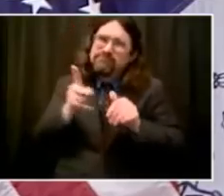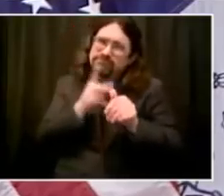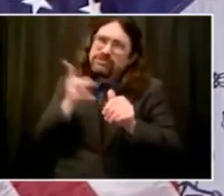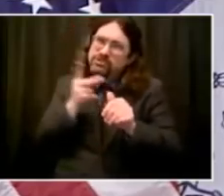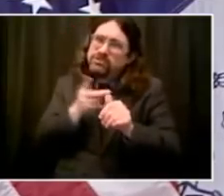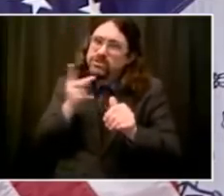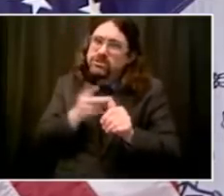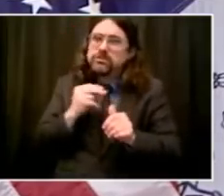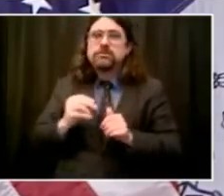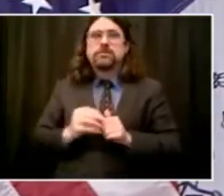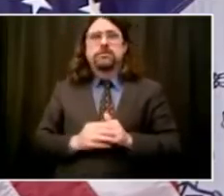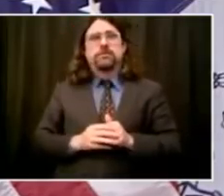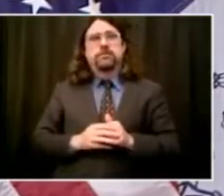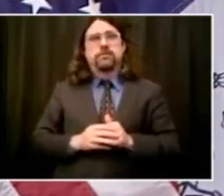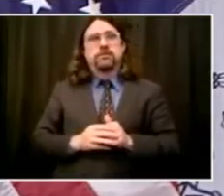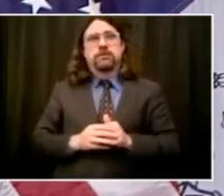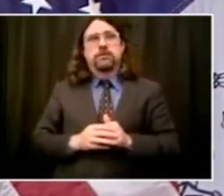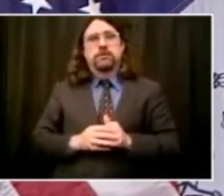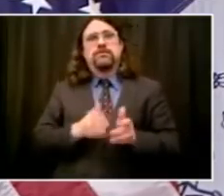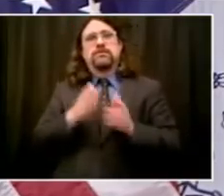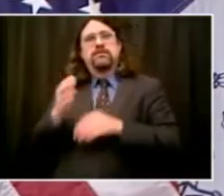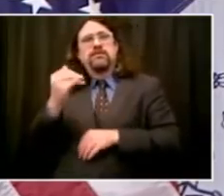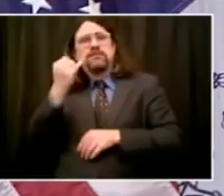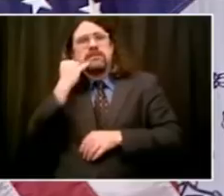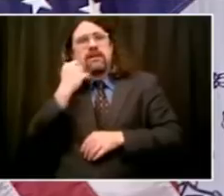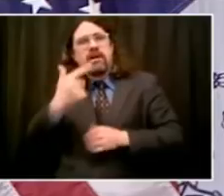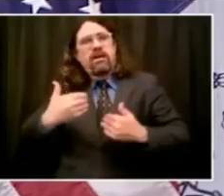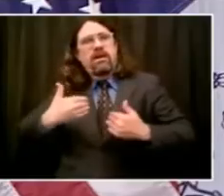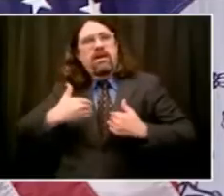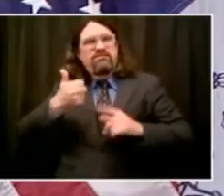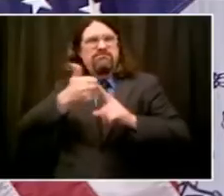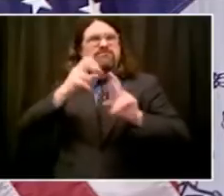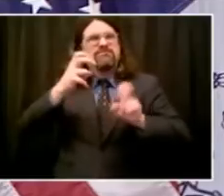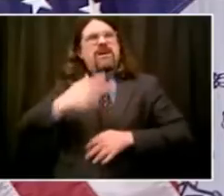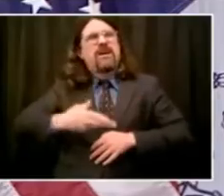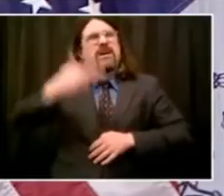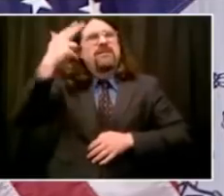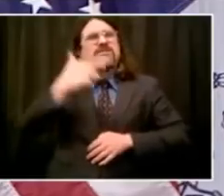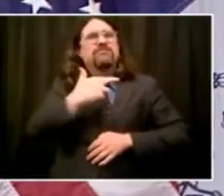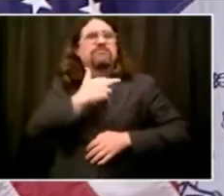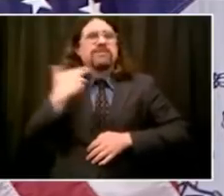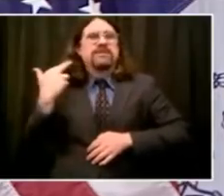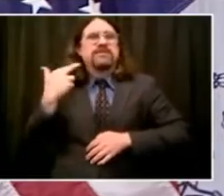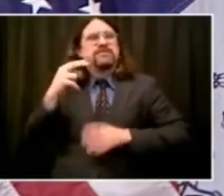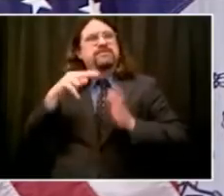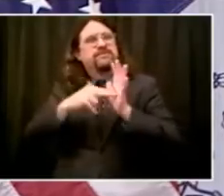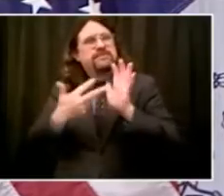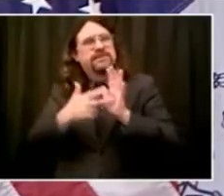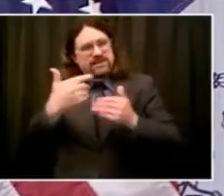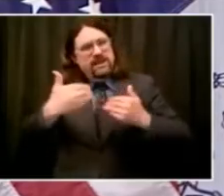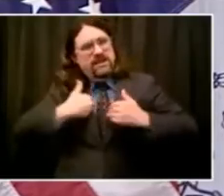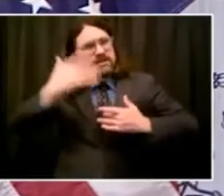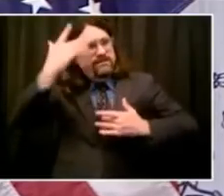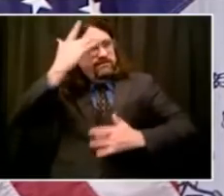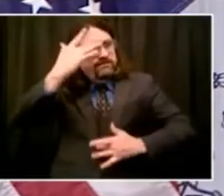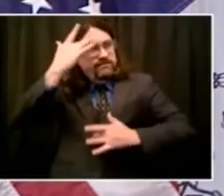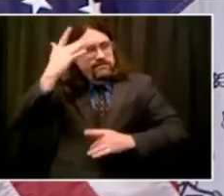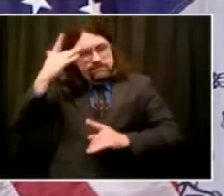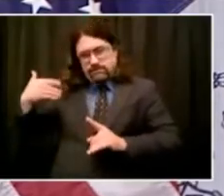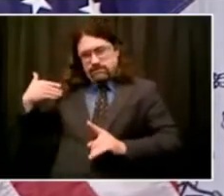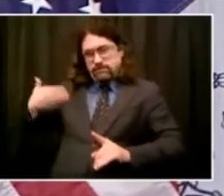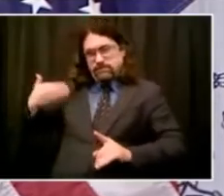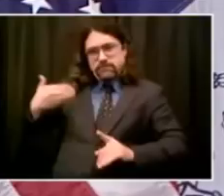question of just clarifying that guidance, and I'm going to offer my editorial comment, and Dr. Barbeau